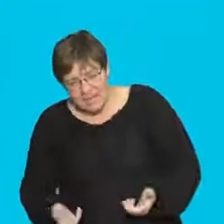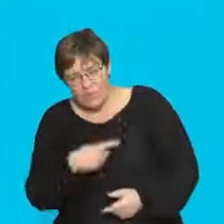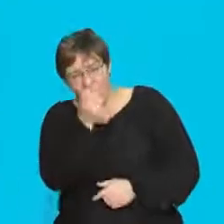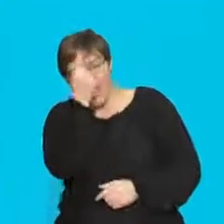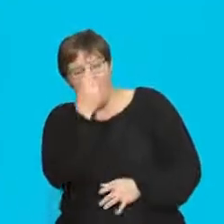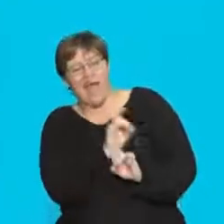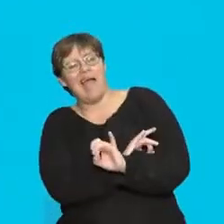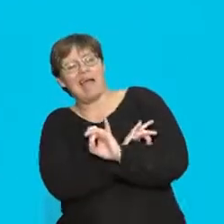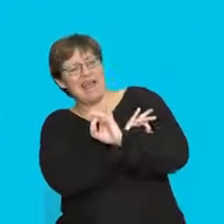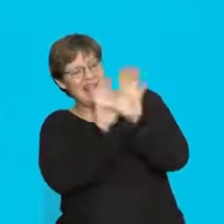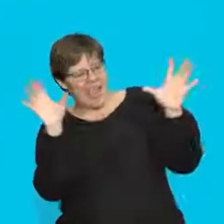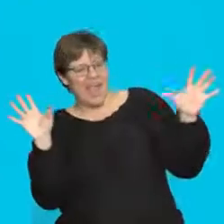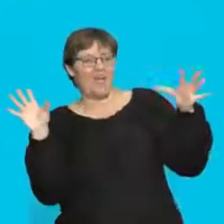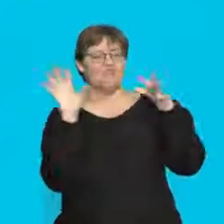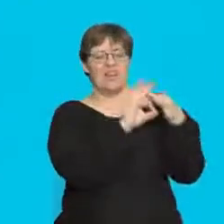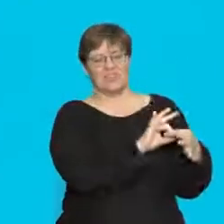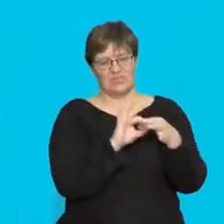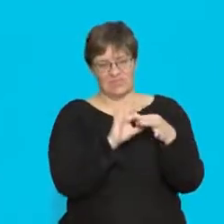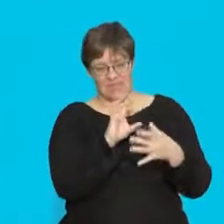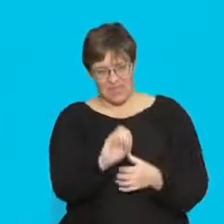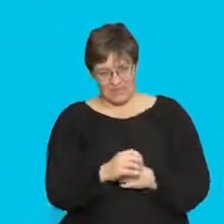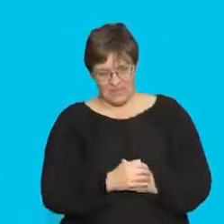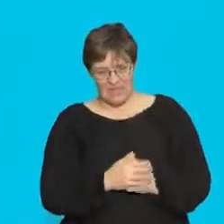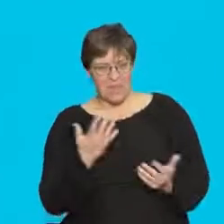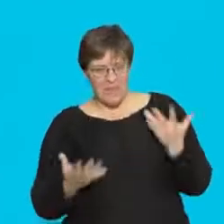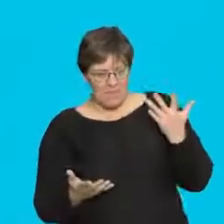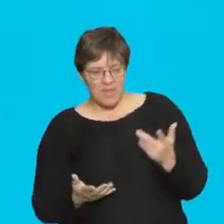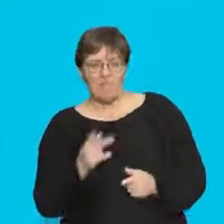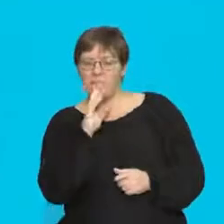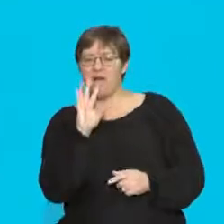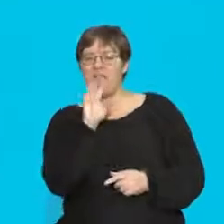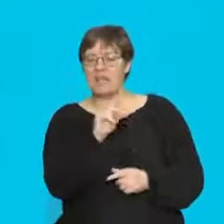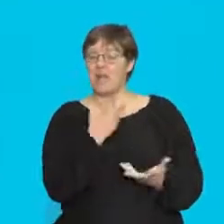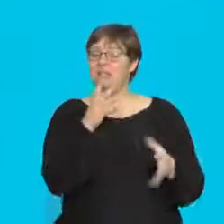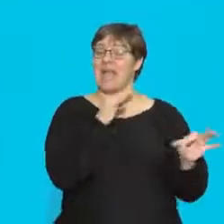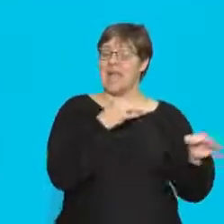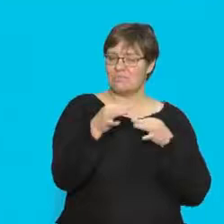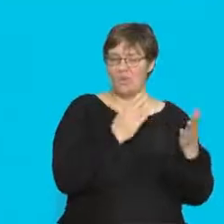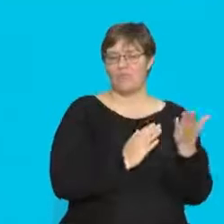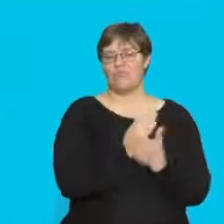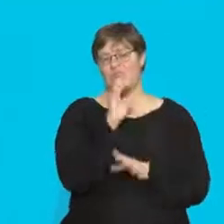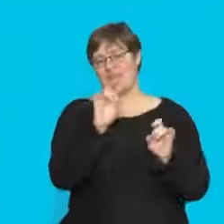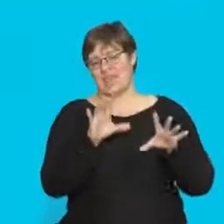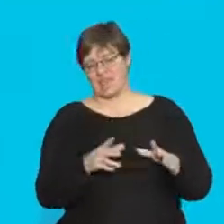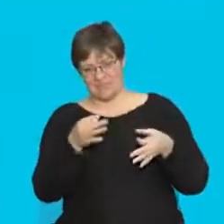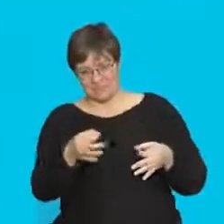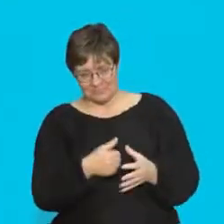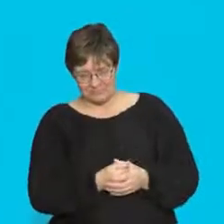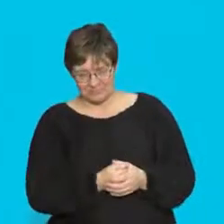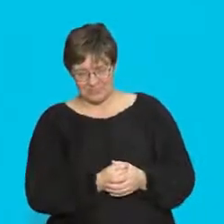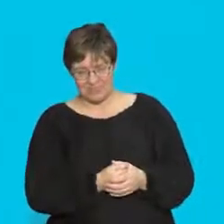the nature of the particular symbiotic relationship that you might be asked to